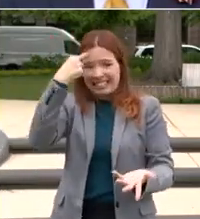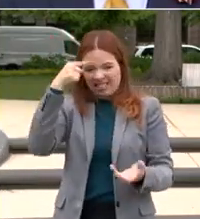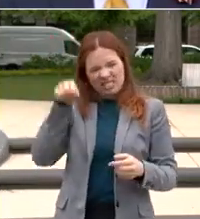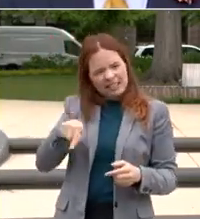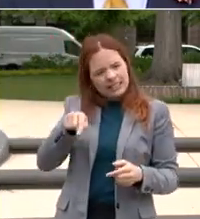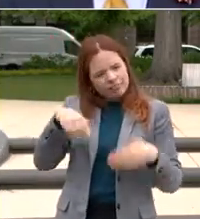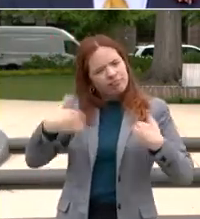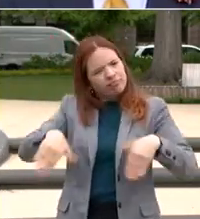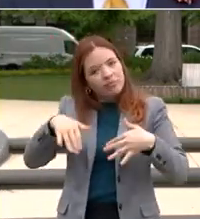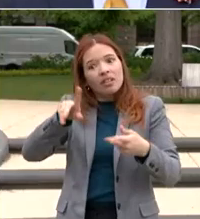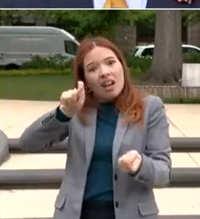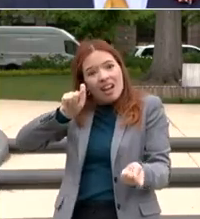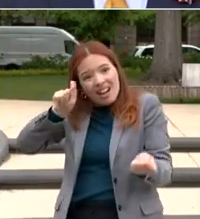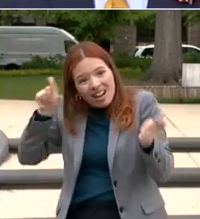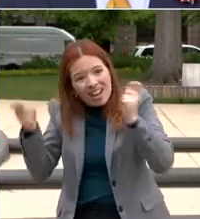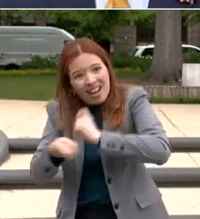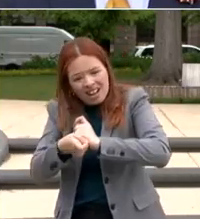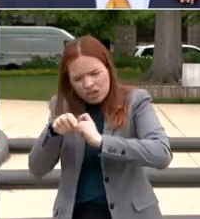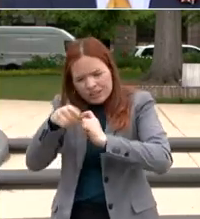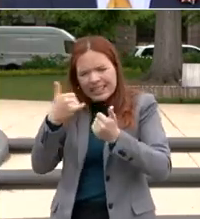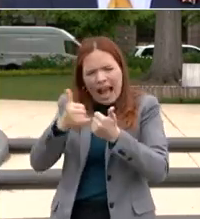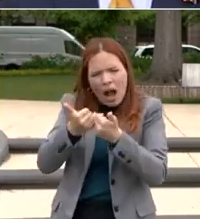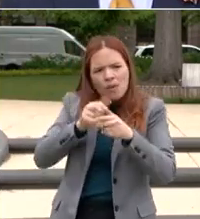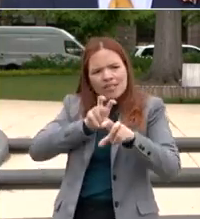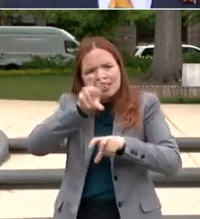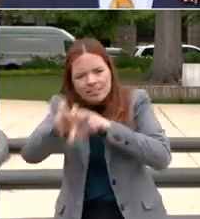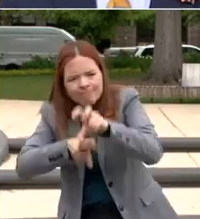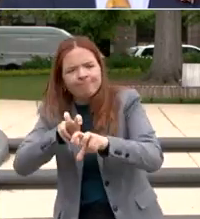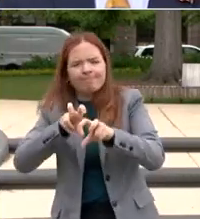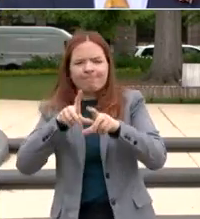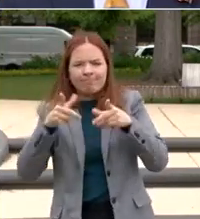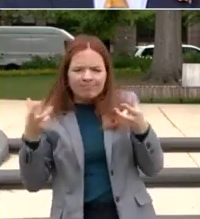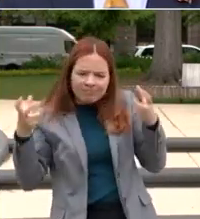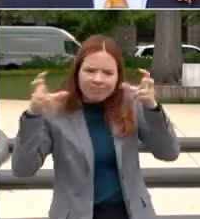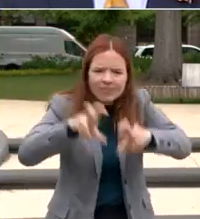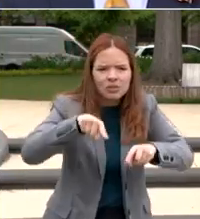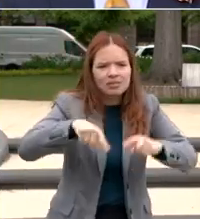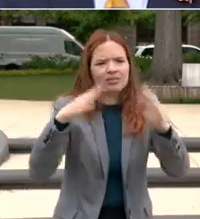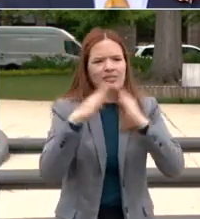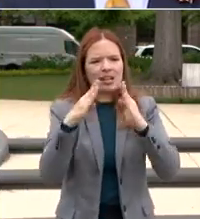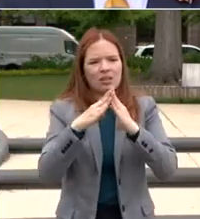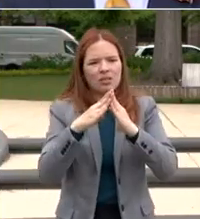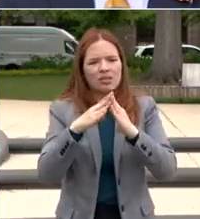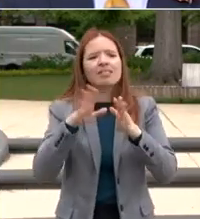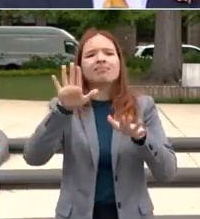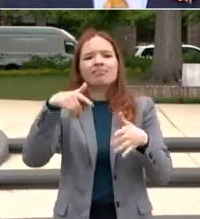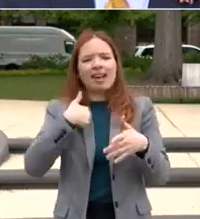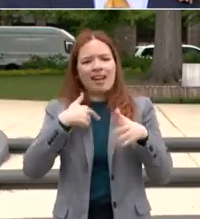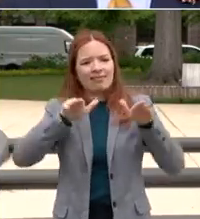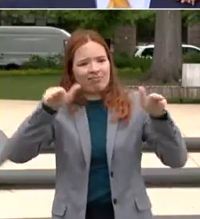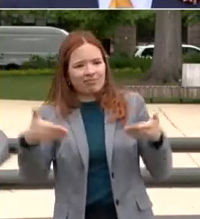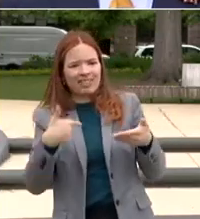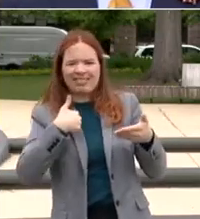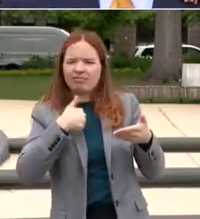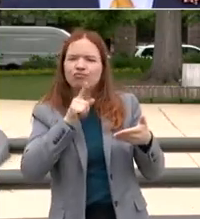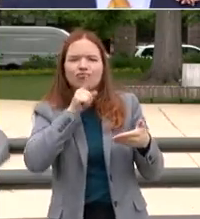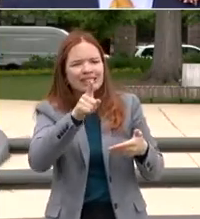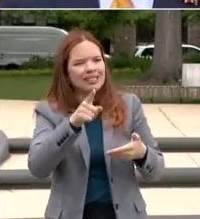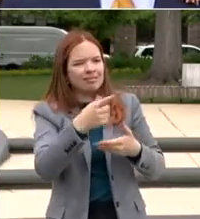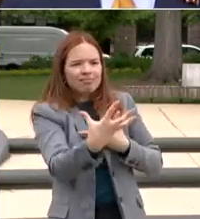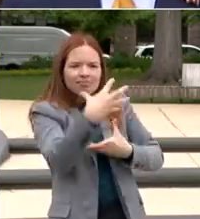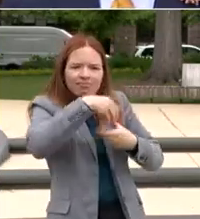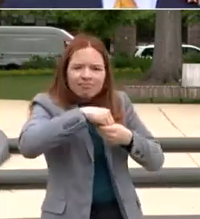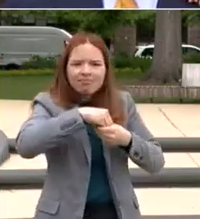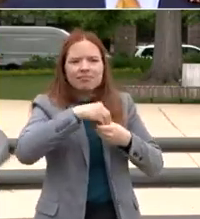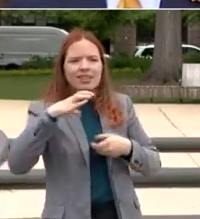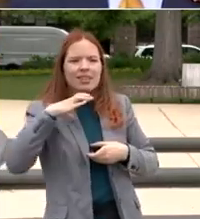transformational investment in downtown DC. I am joined, and I'm pleased to be, by the council member for